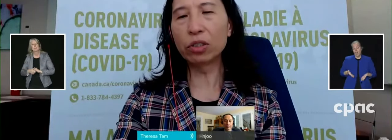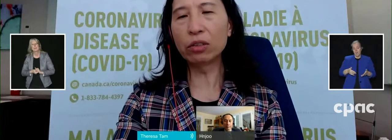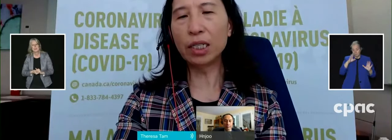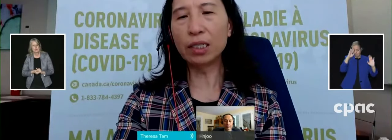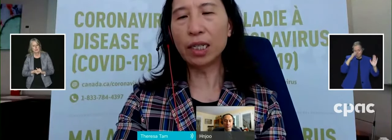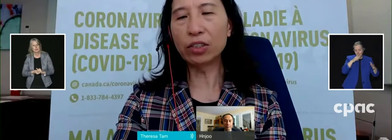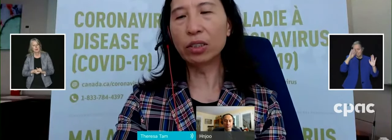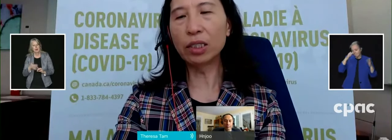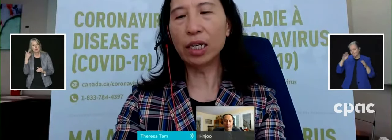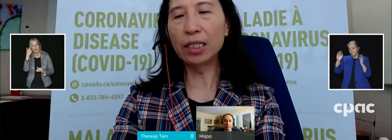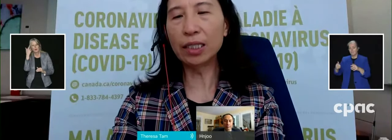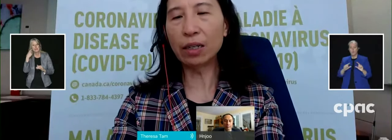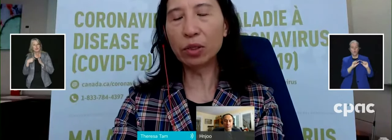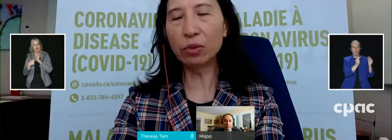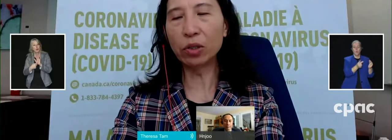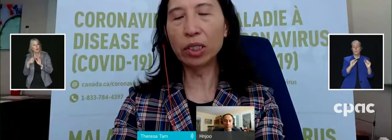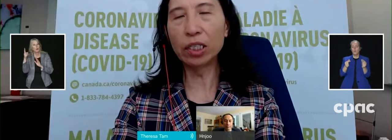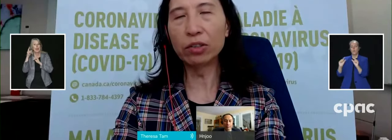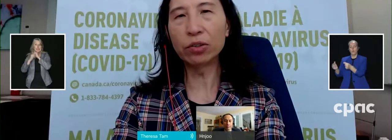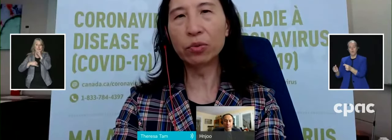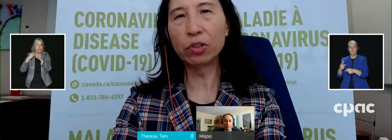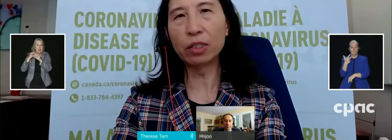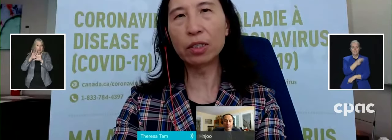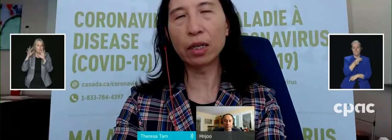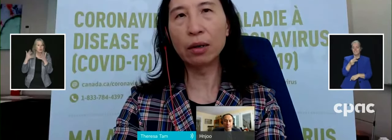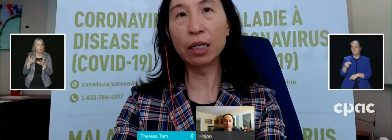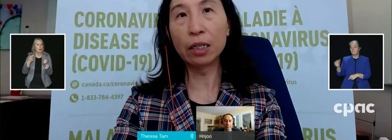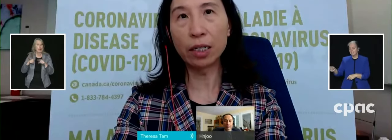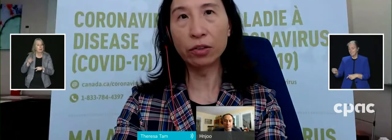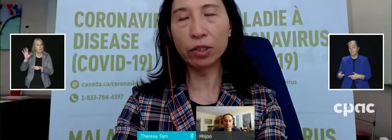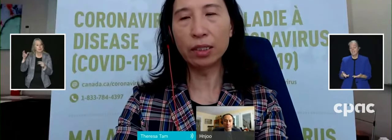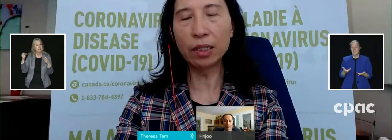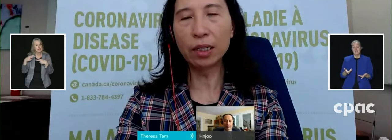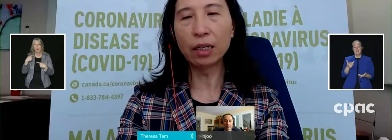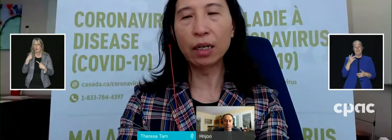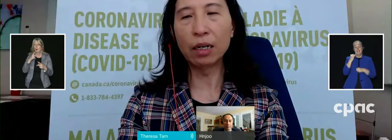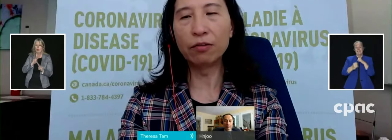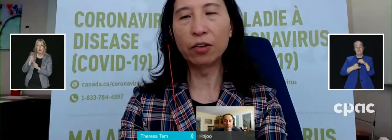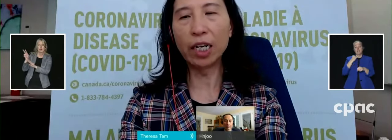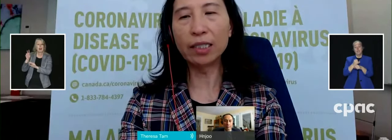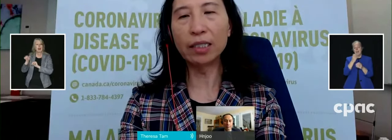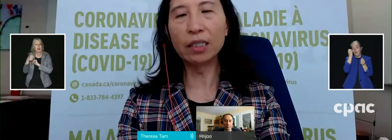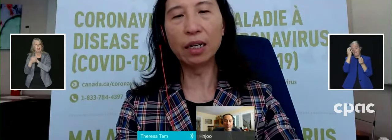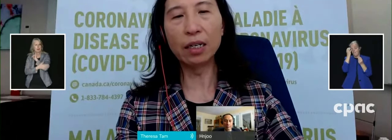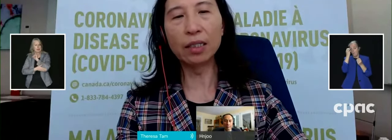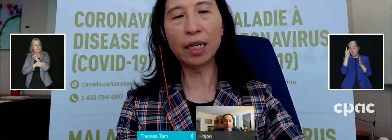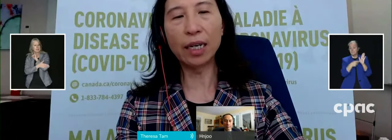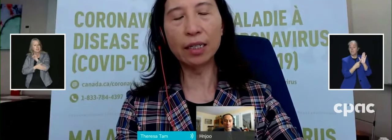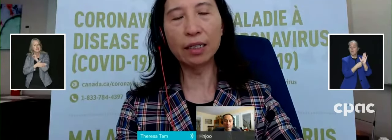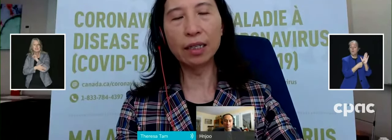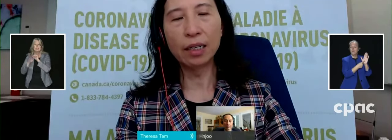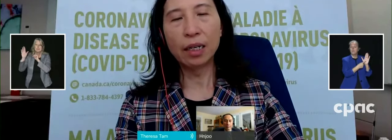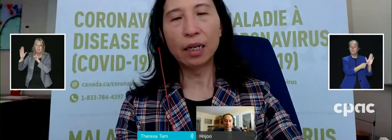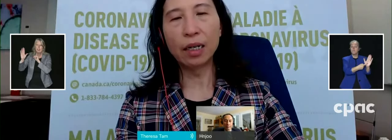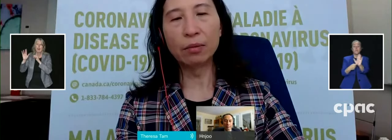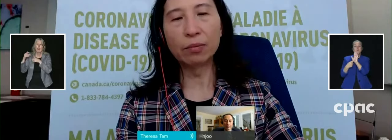showed also the international slides is that we will always look towards other countries for lessons learned,